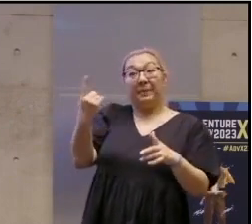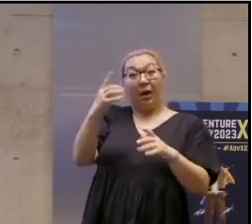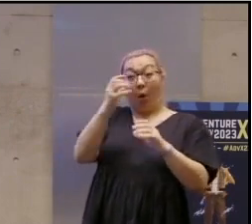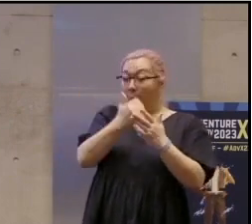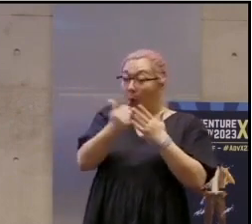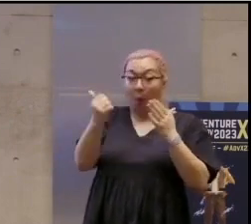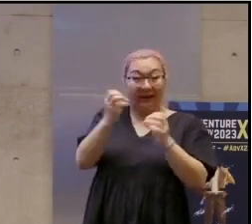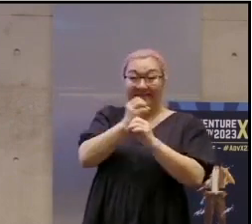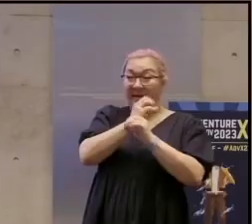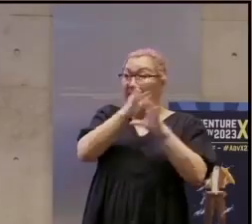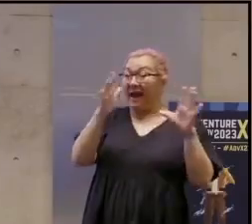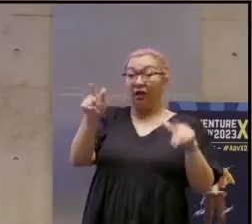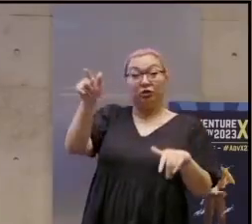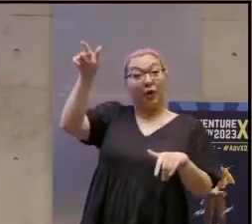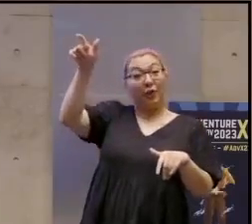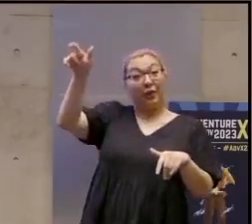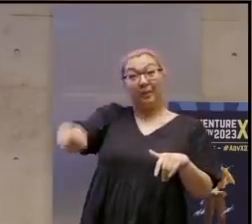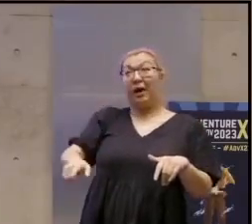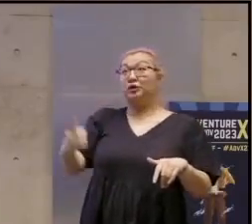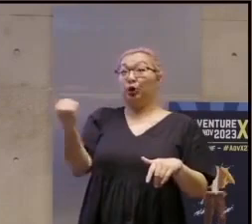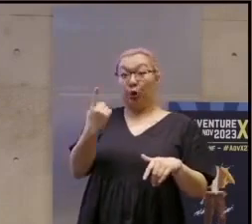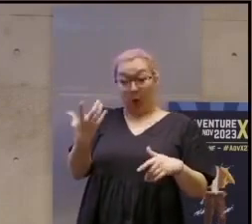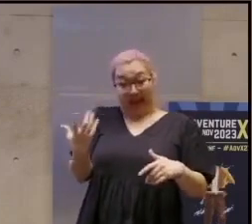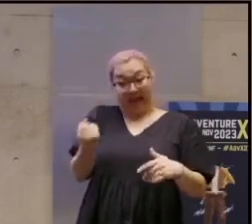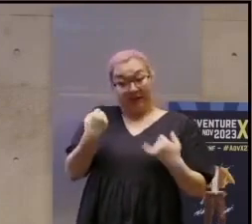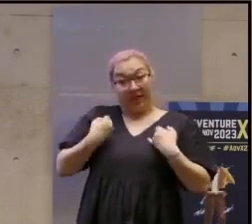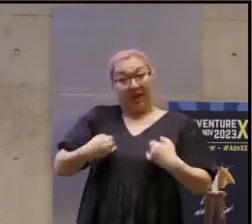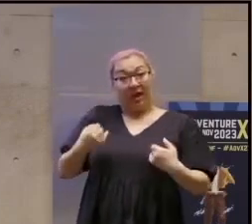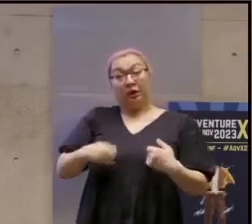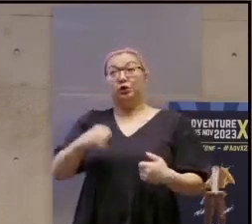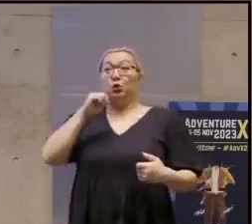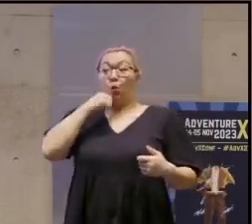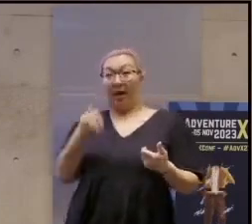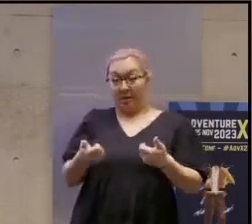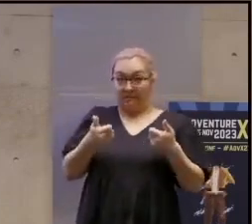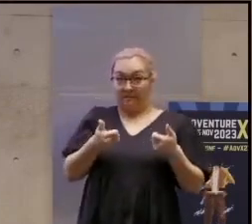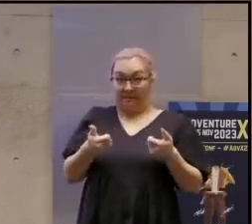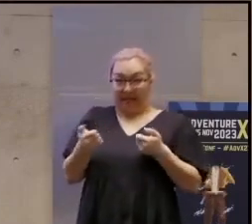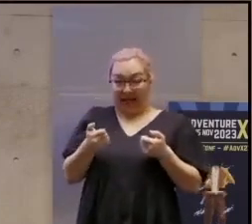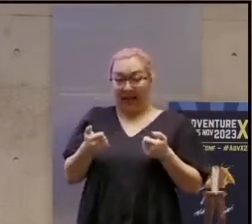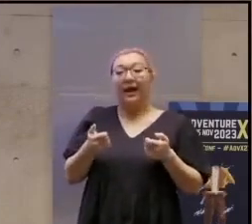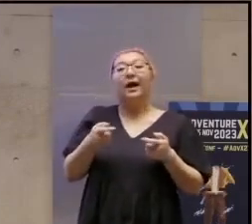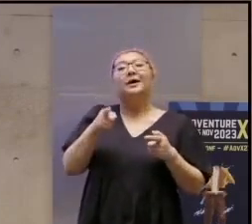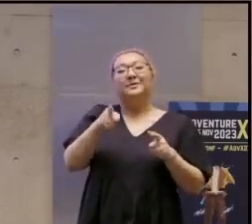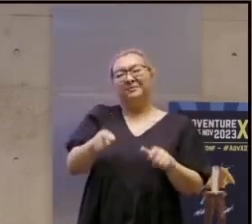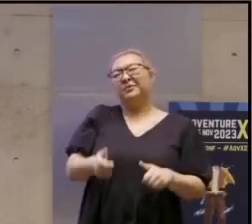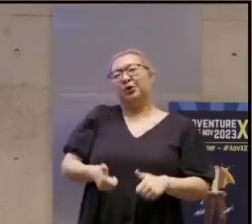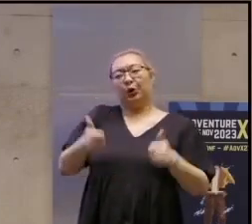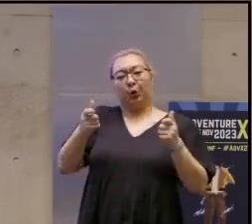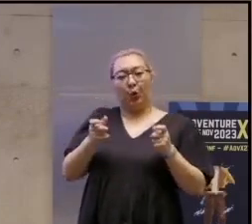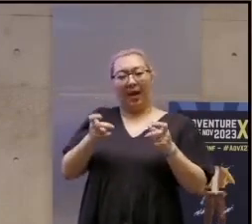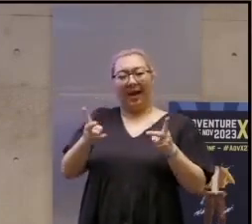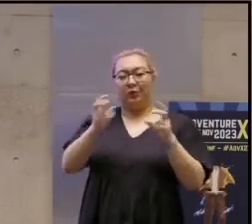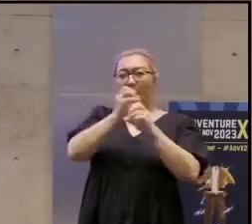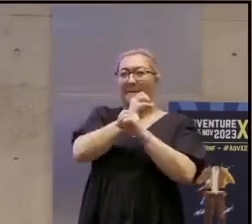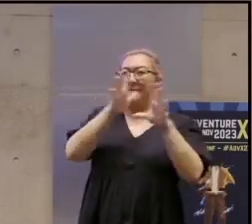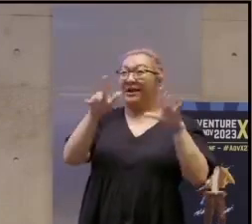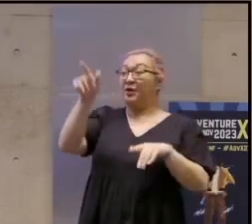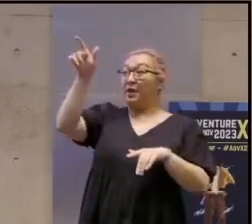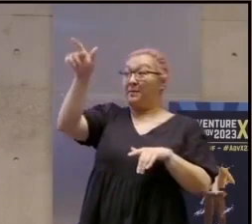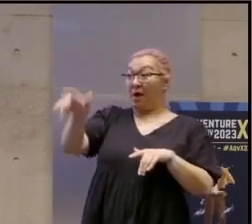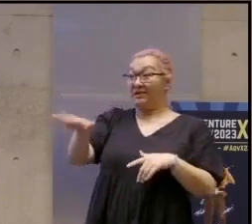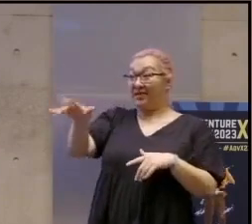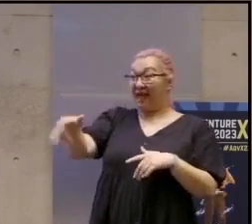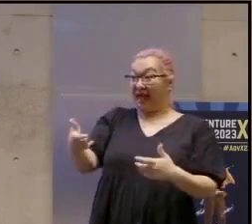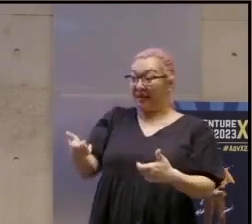person who knows someone, and standing in front of you, and think, how would I feel if they are there? Am I being